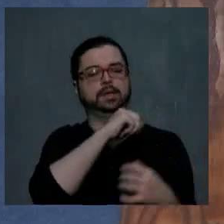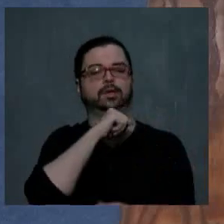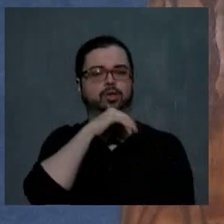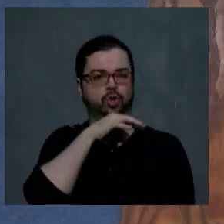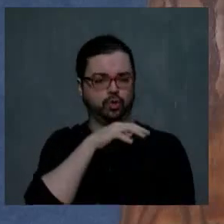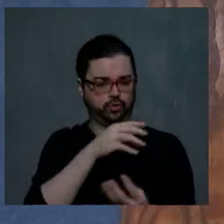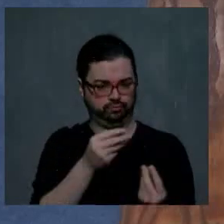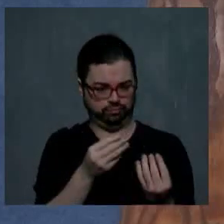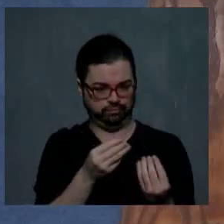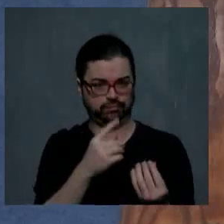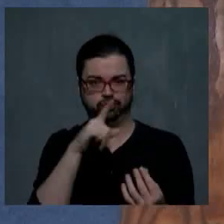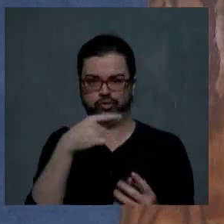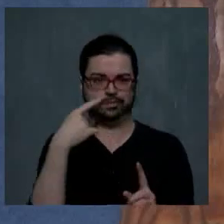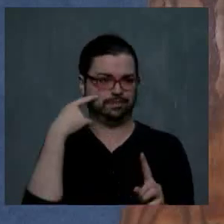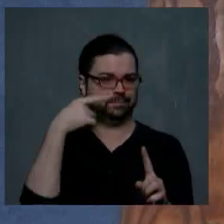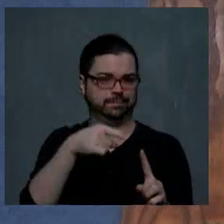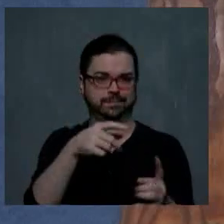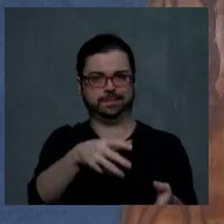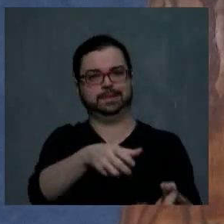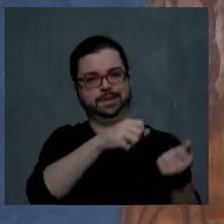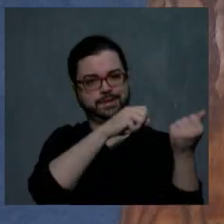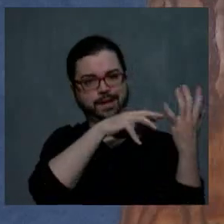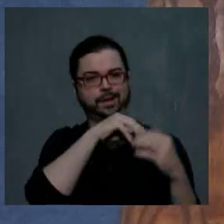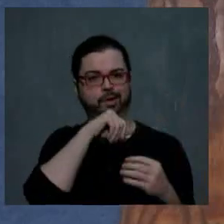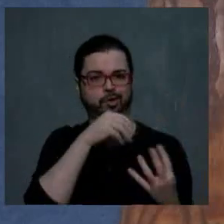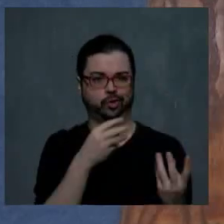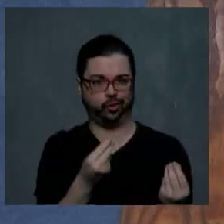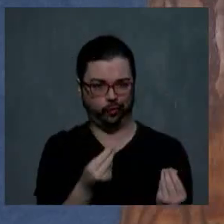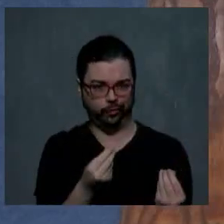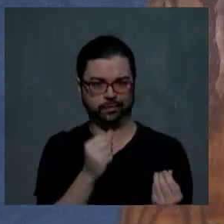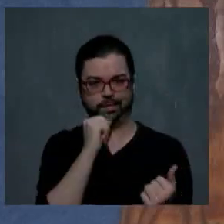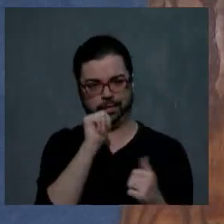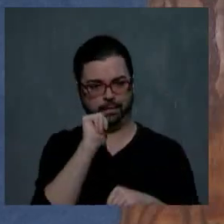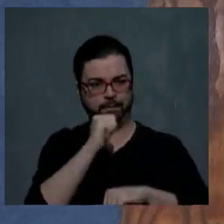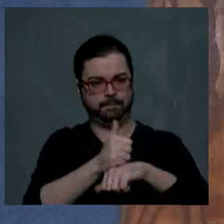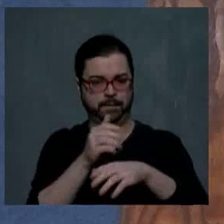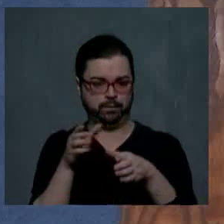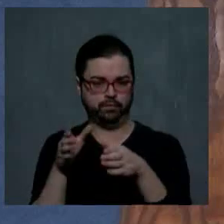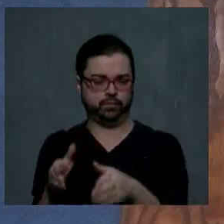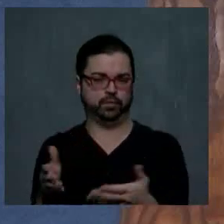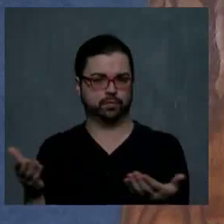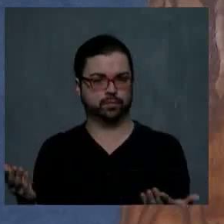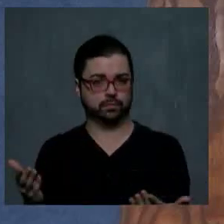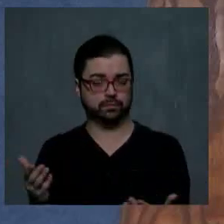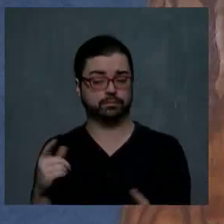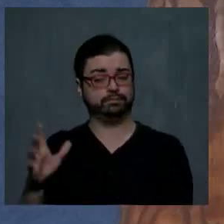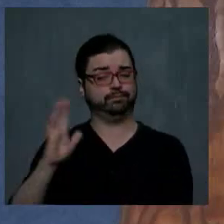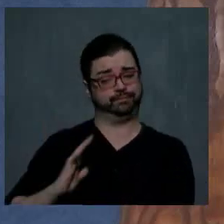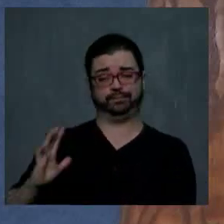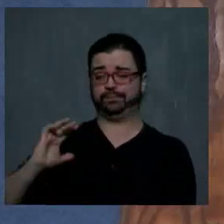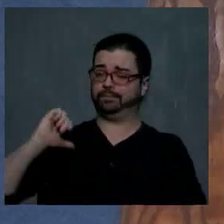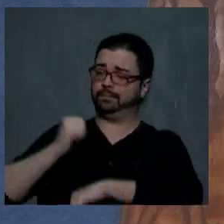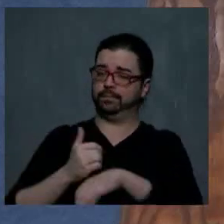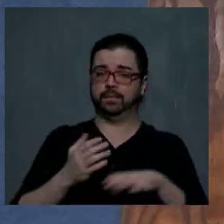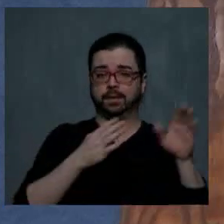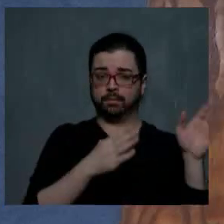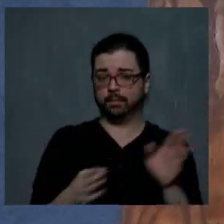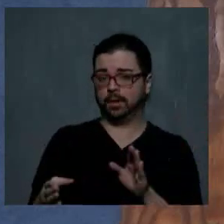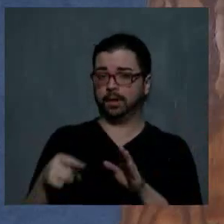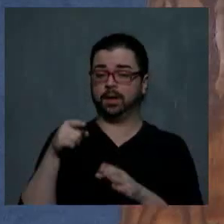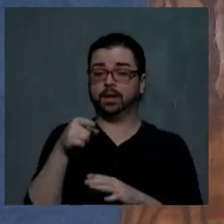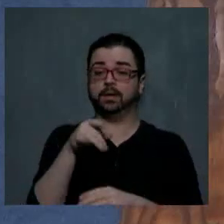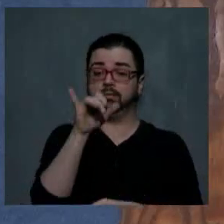of taking dirt and not building the road? The original plan was to, when that is removed, is a road would